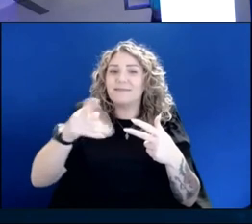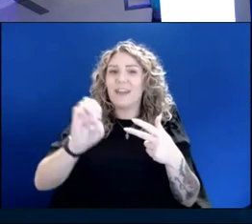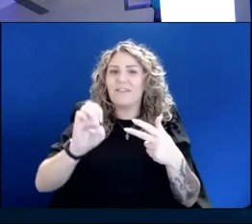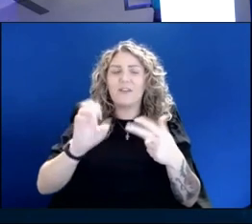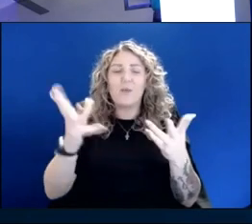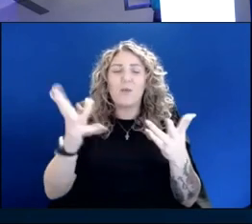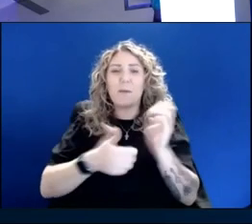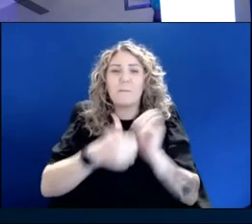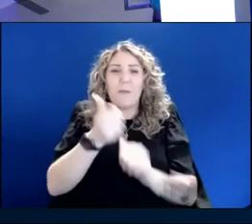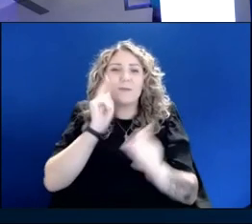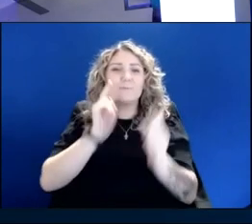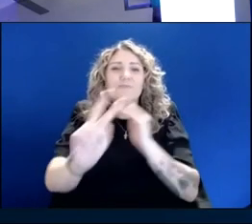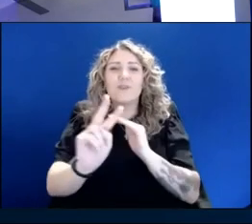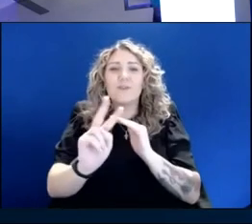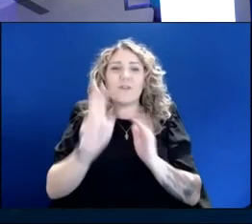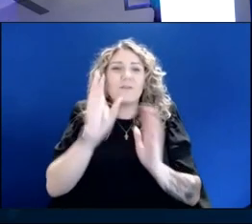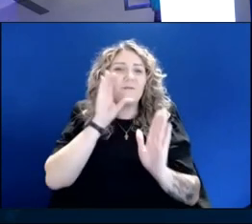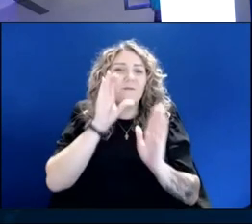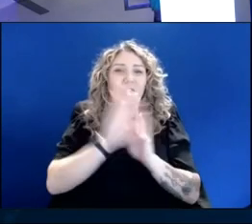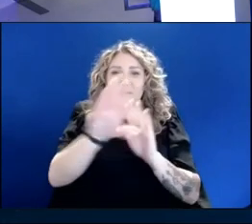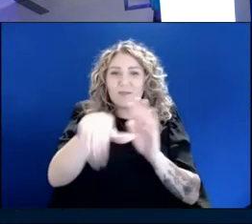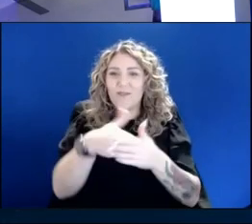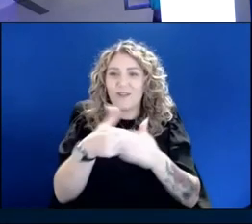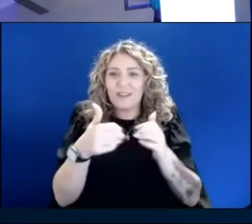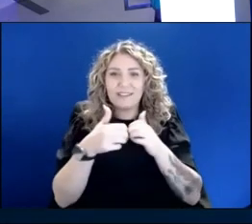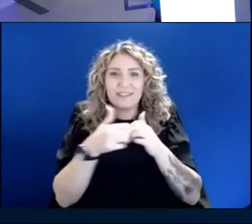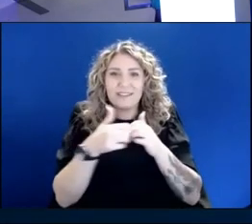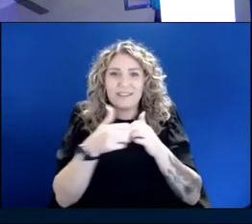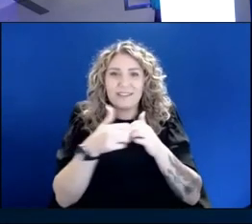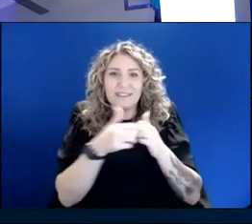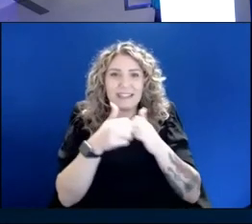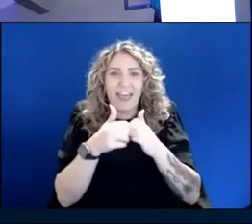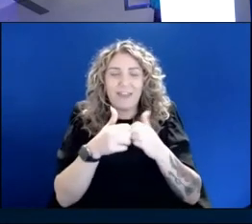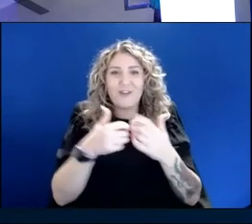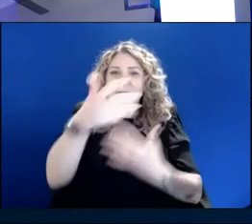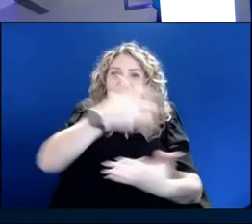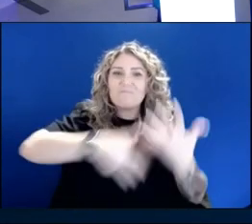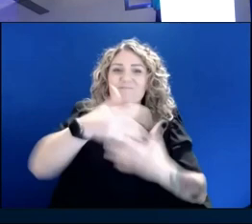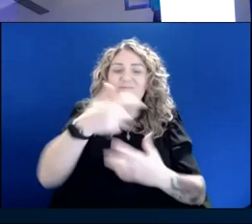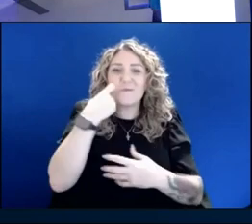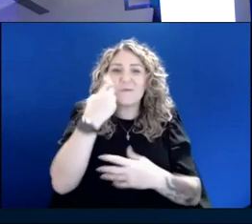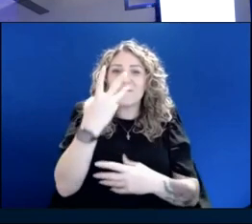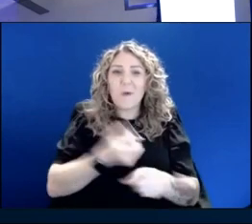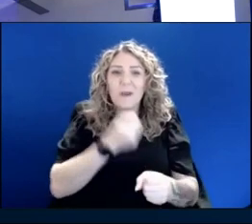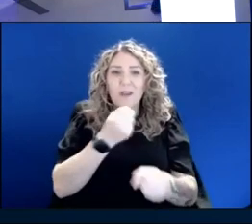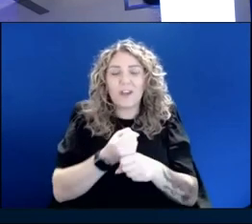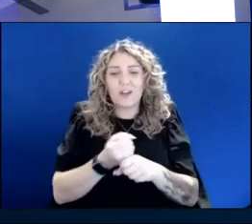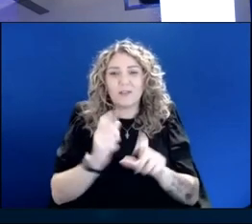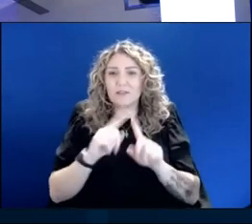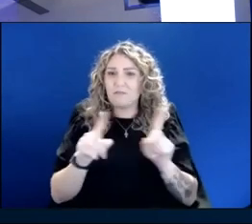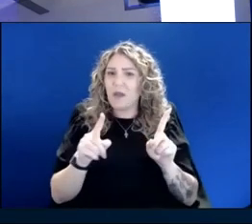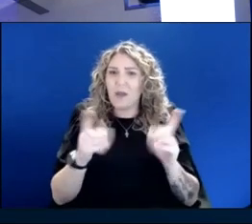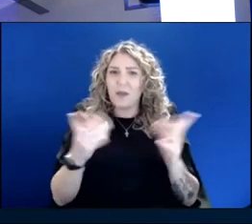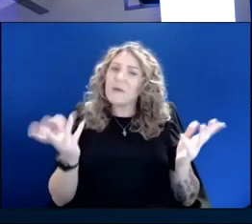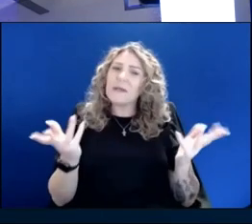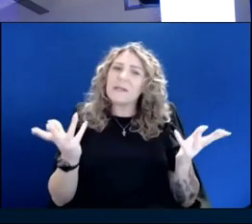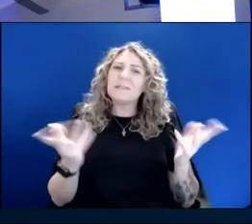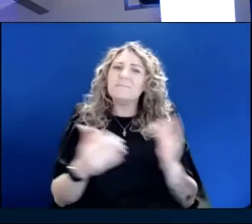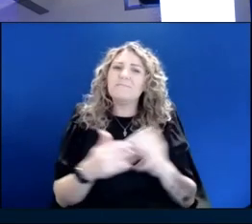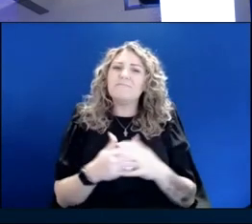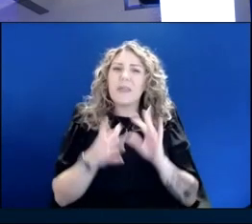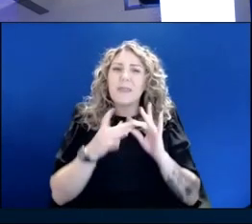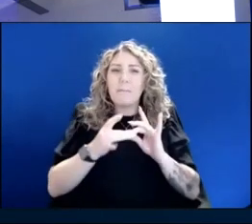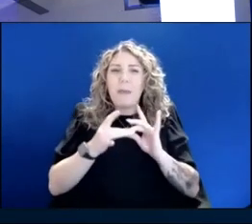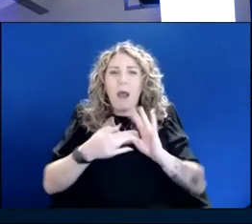photos of you all together and spending some time together over the last 4 years, but kind of what does this bond mean for the